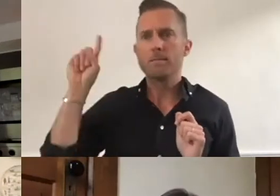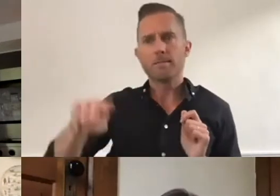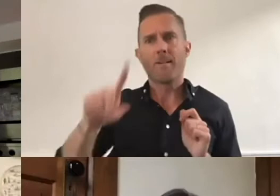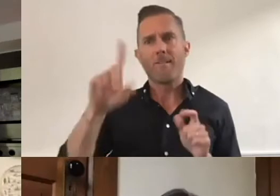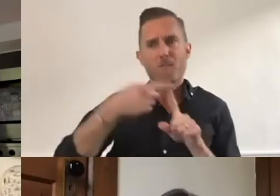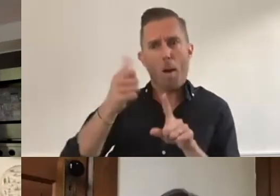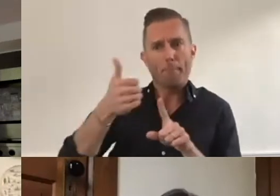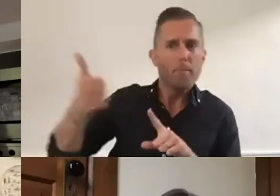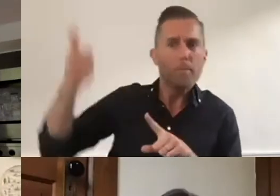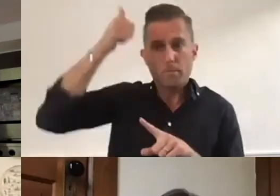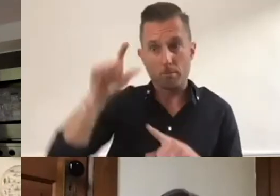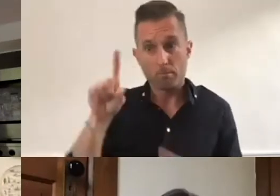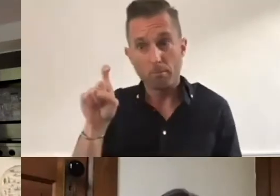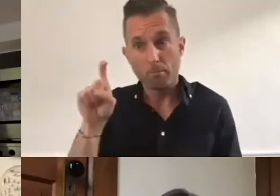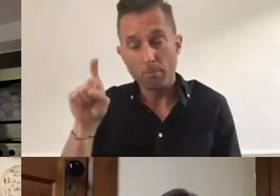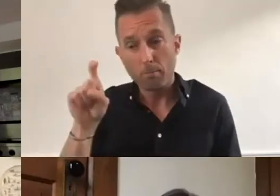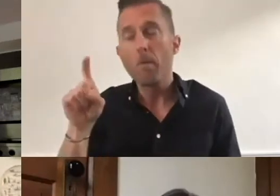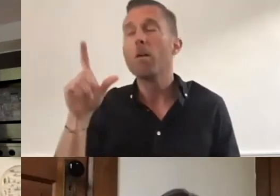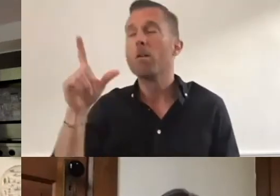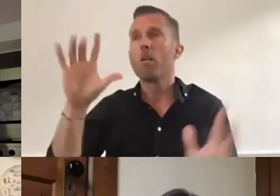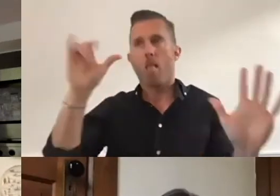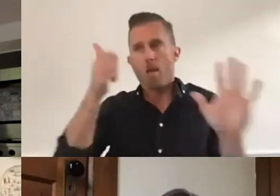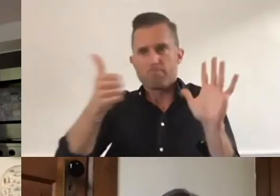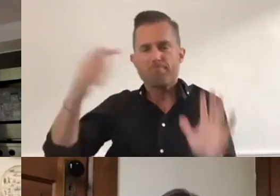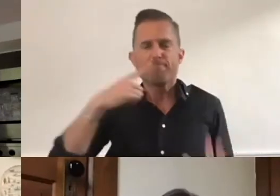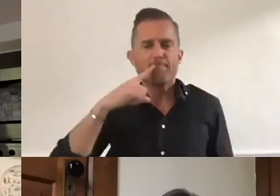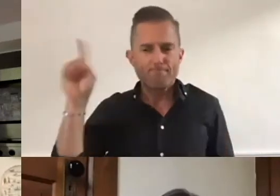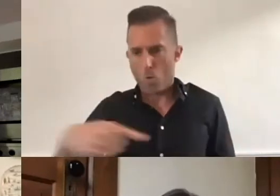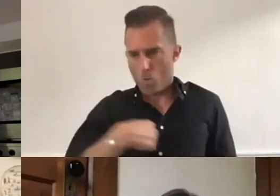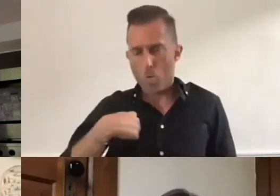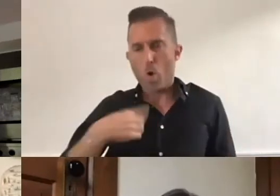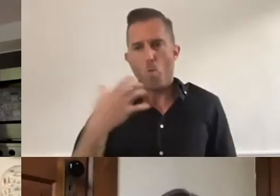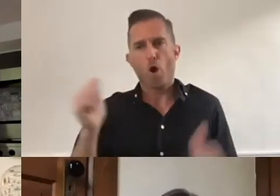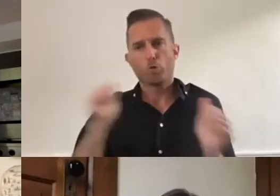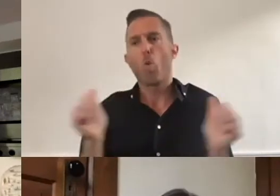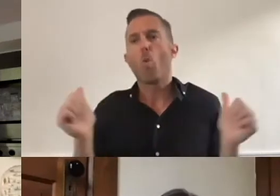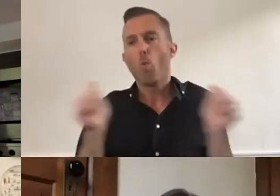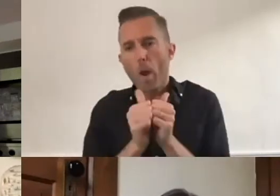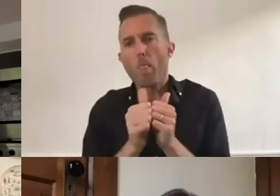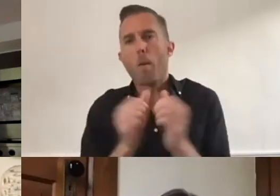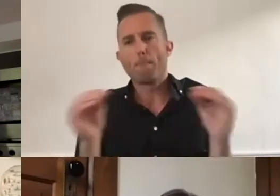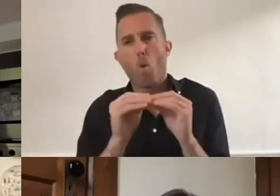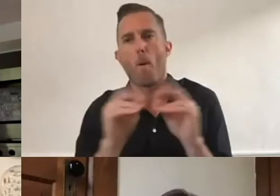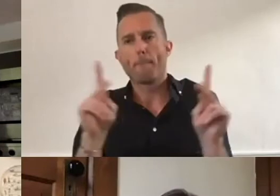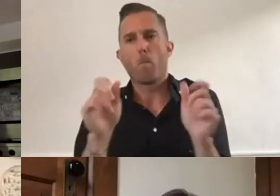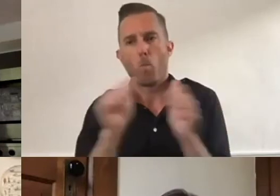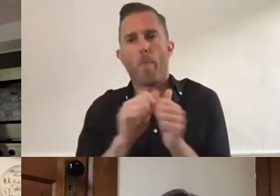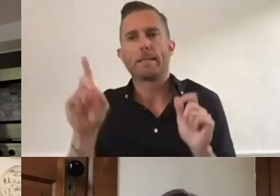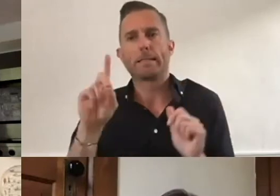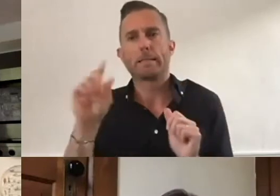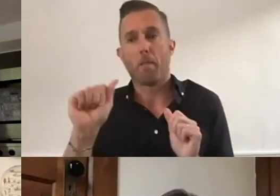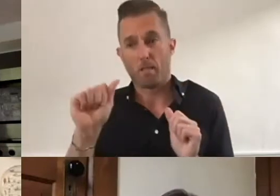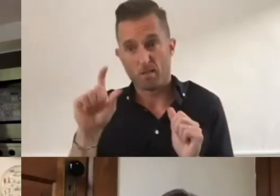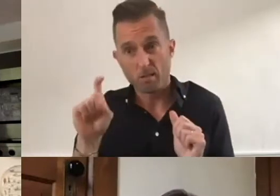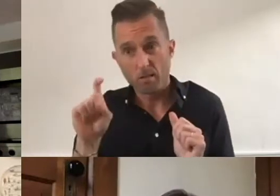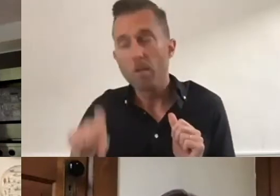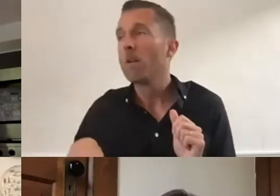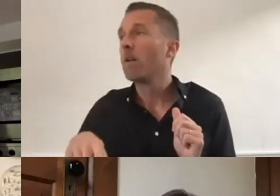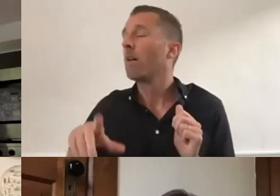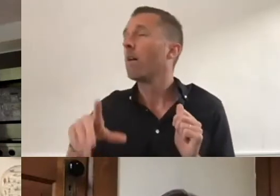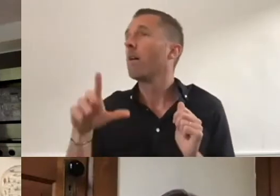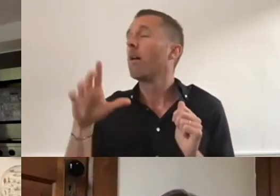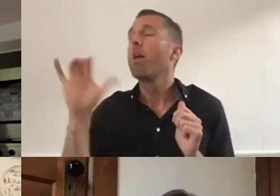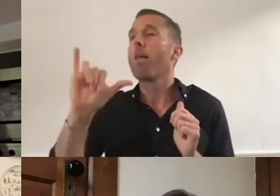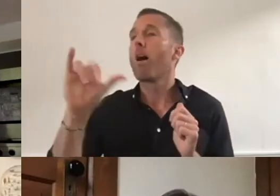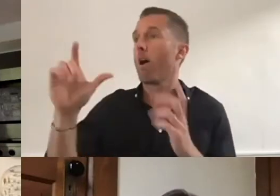representation of people with disability, their stories, you know, the show about a lawyer